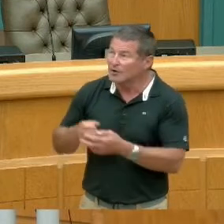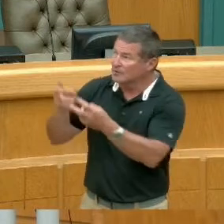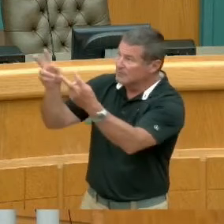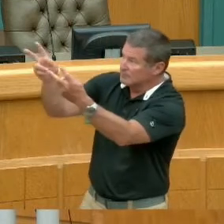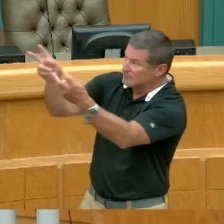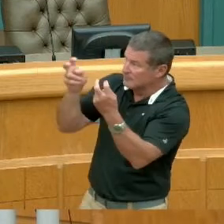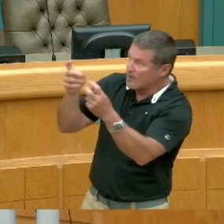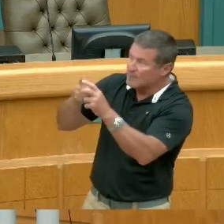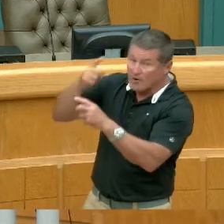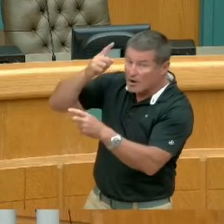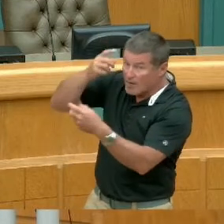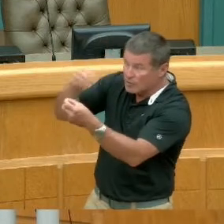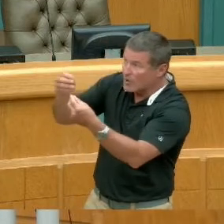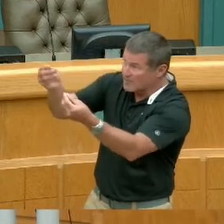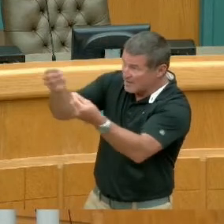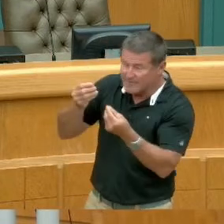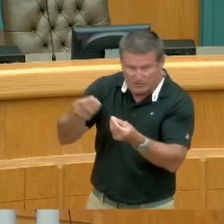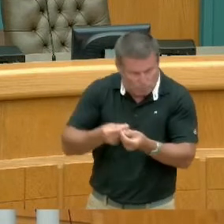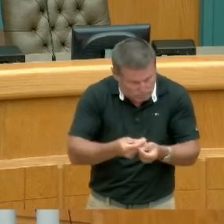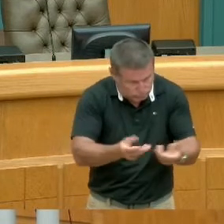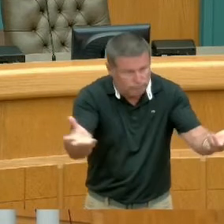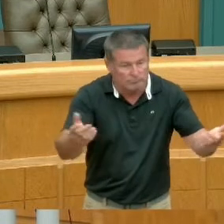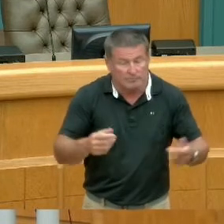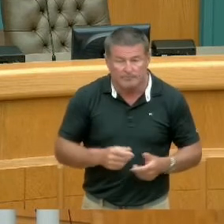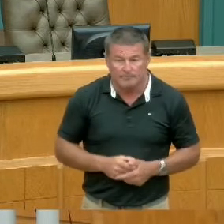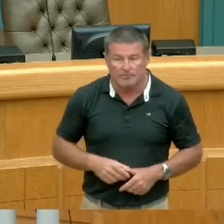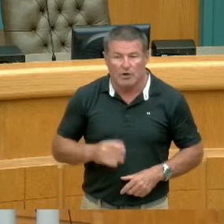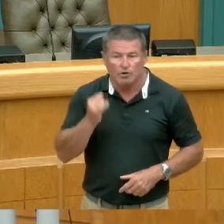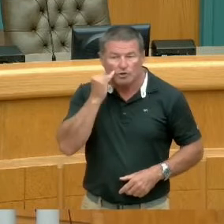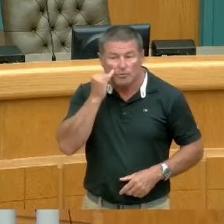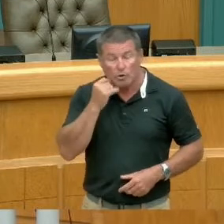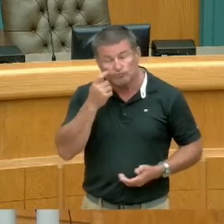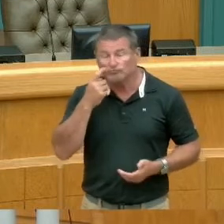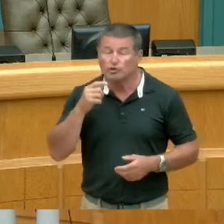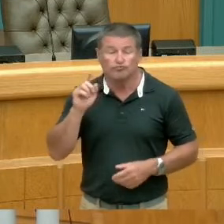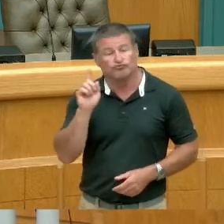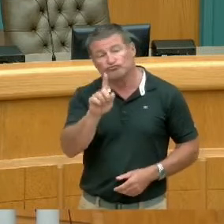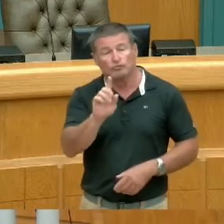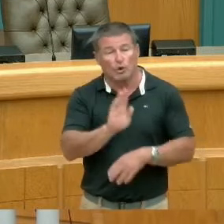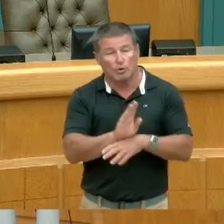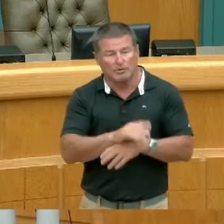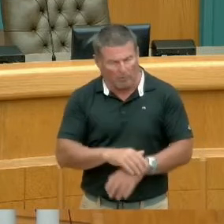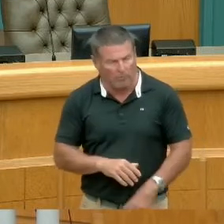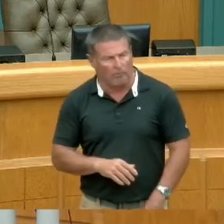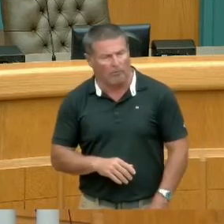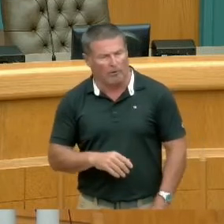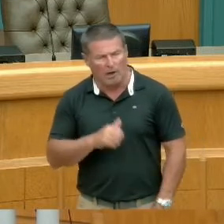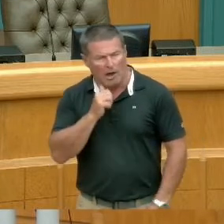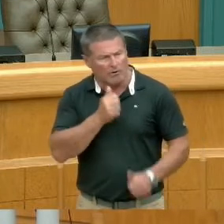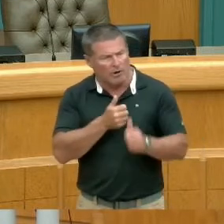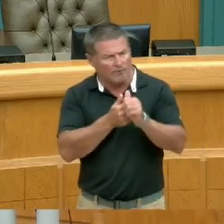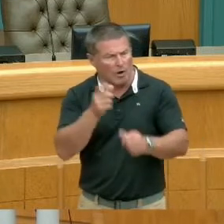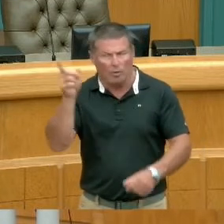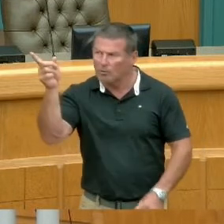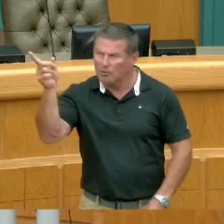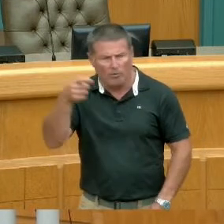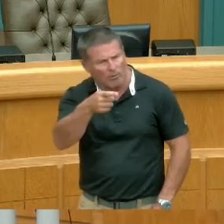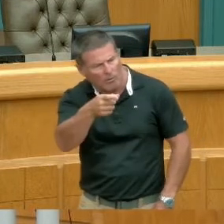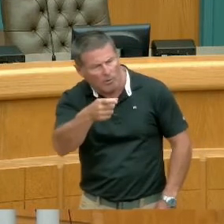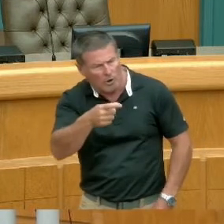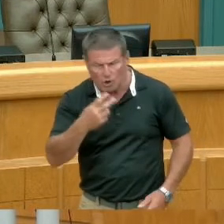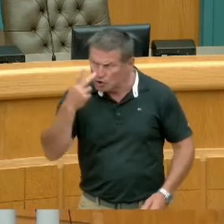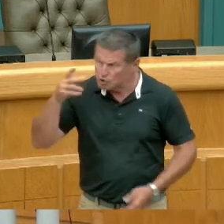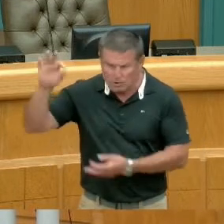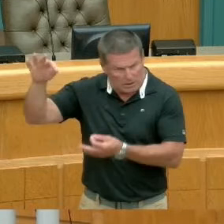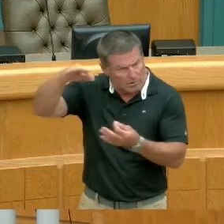by the governor's office. And so if you encounter a business which is not following the checklist, you may say, hey, have you seen these guidelines?